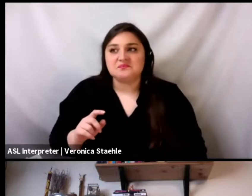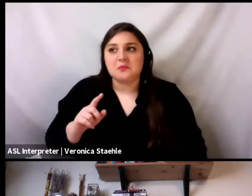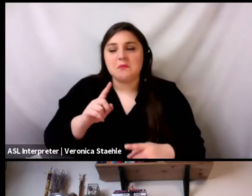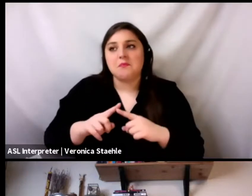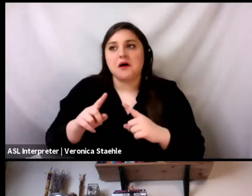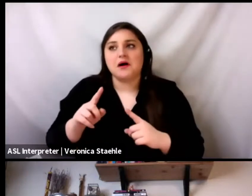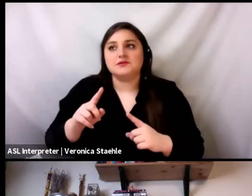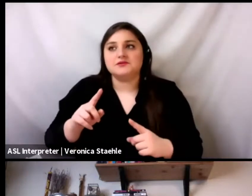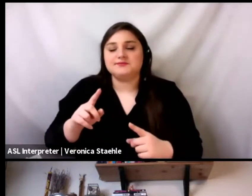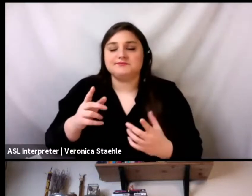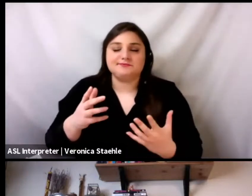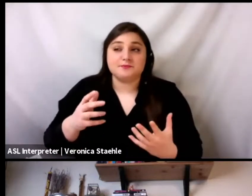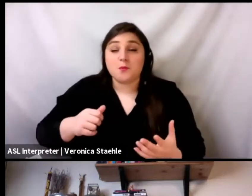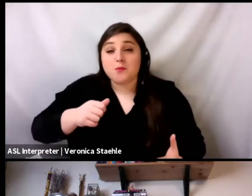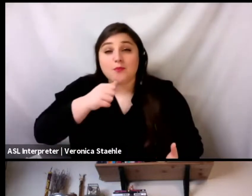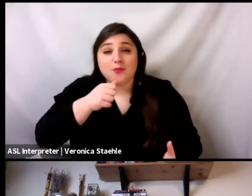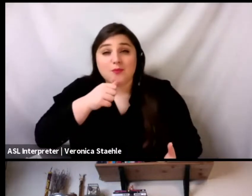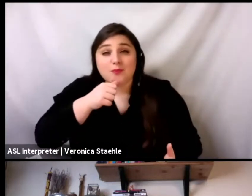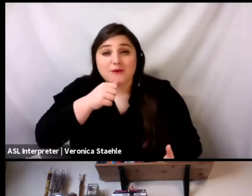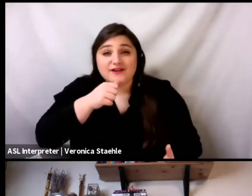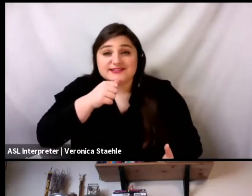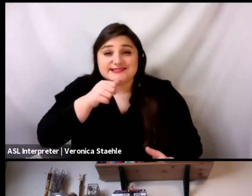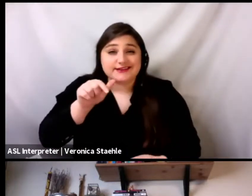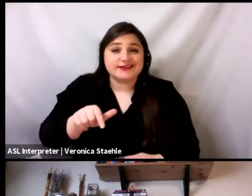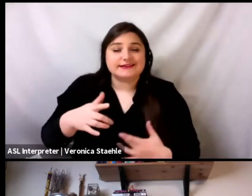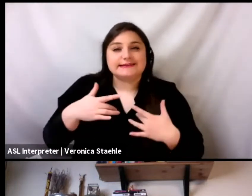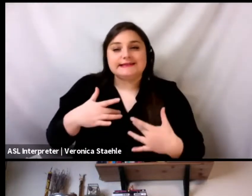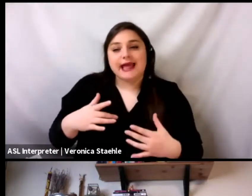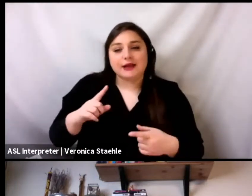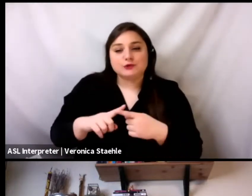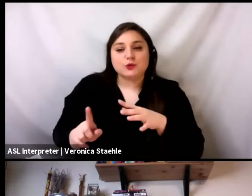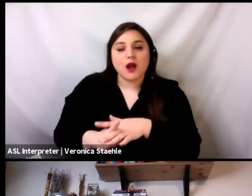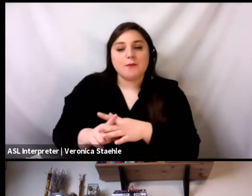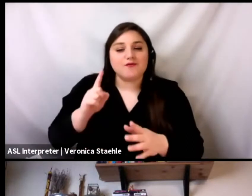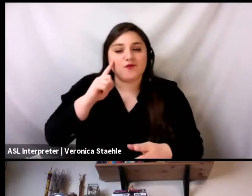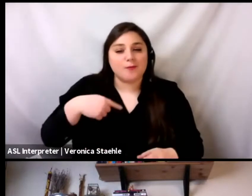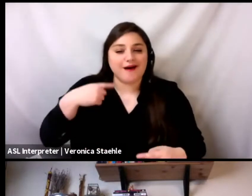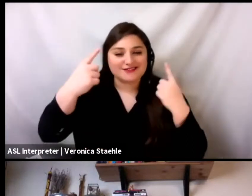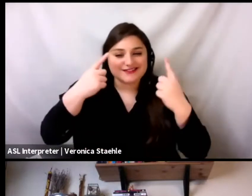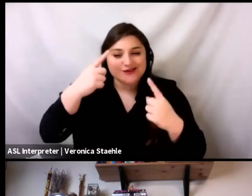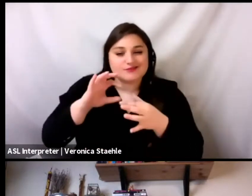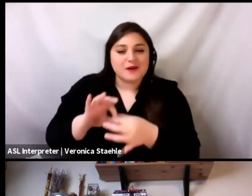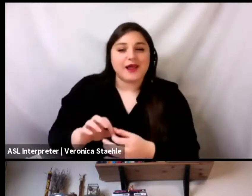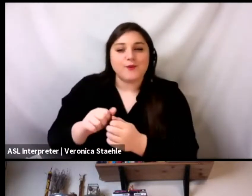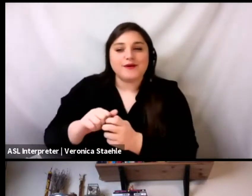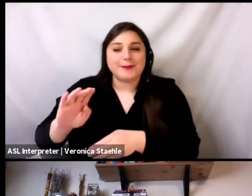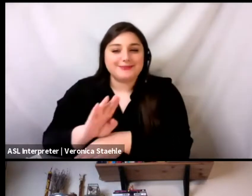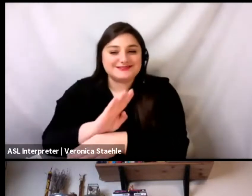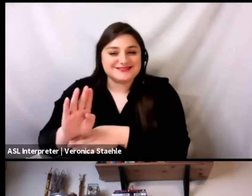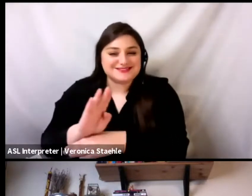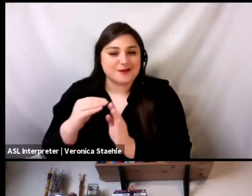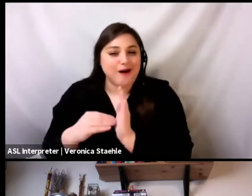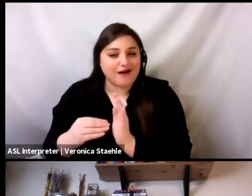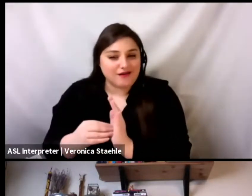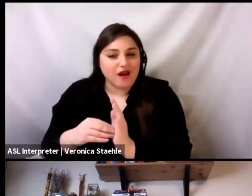show up around my sense of the business model, the purpose of the software.